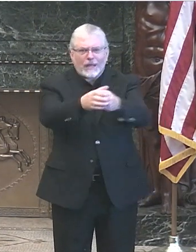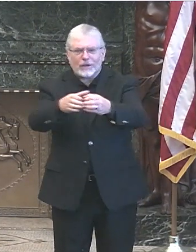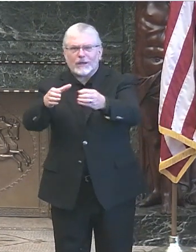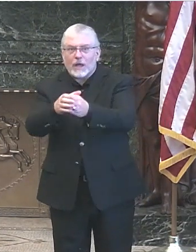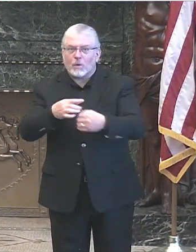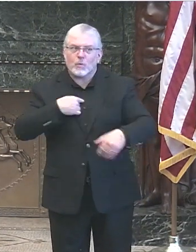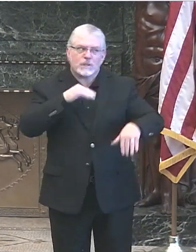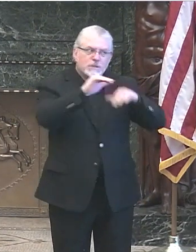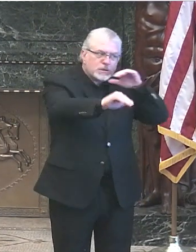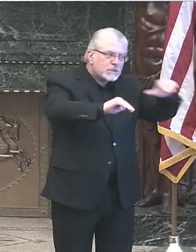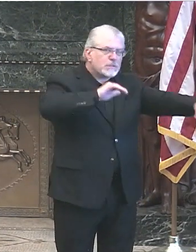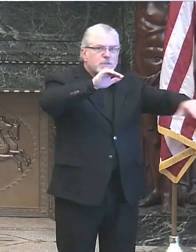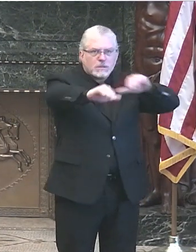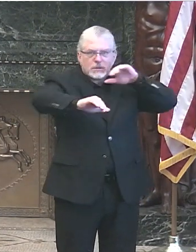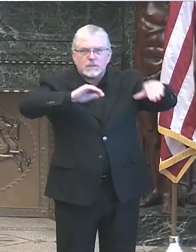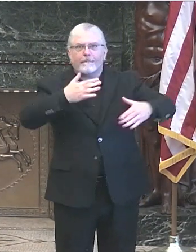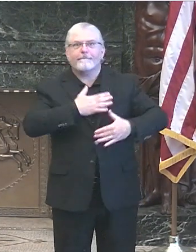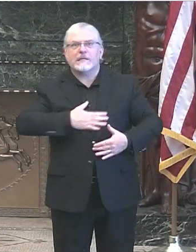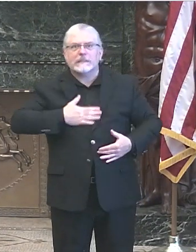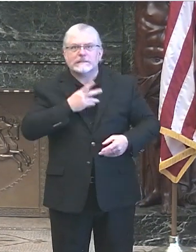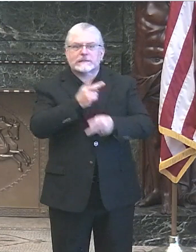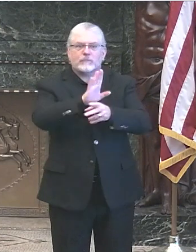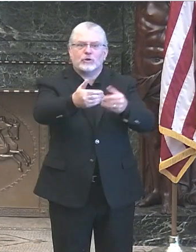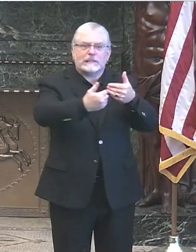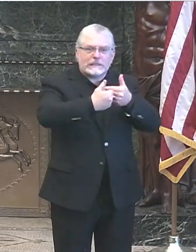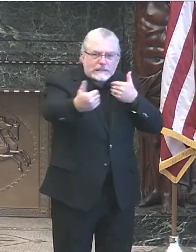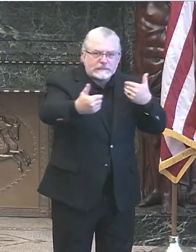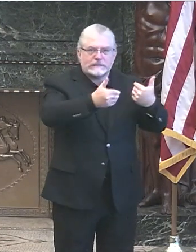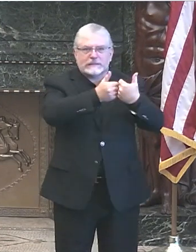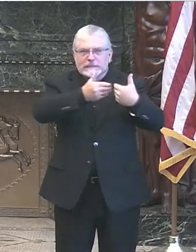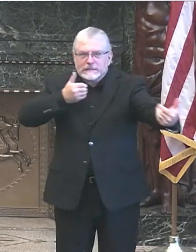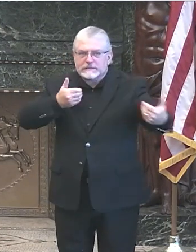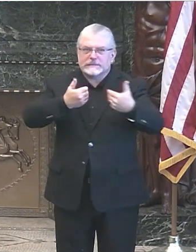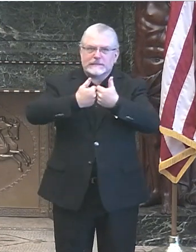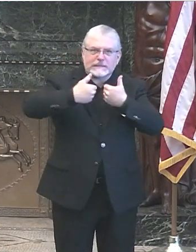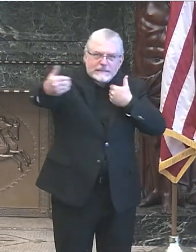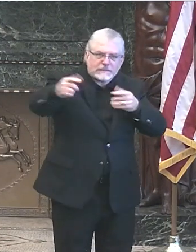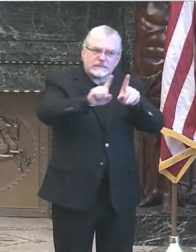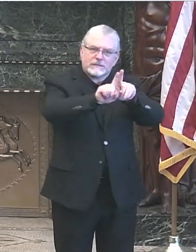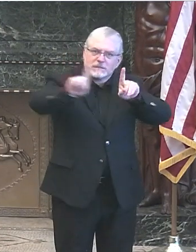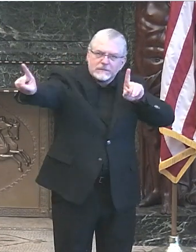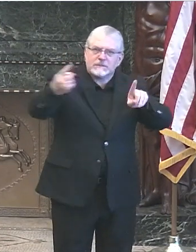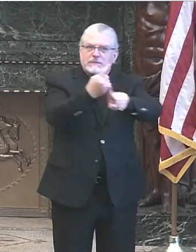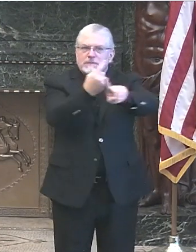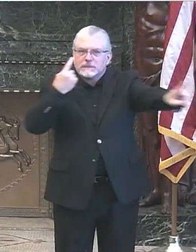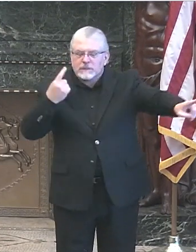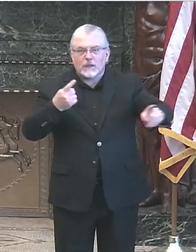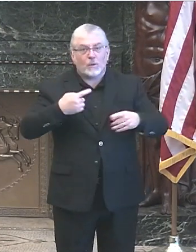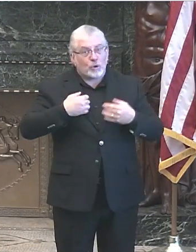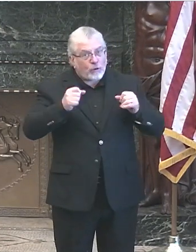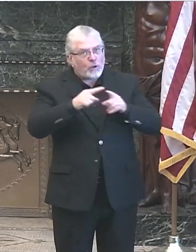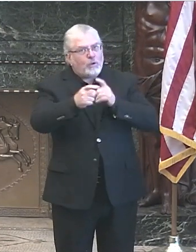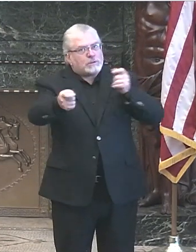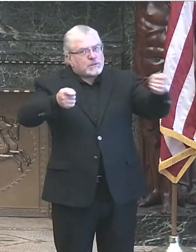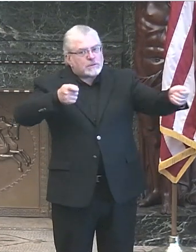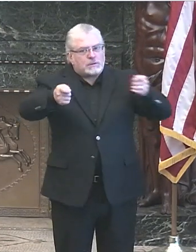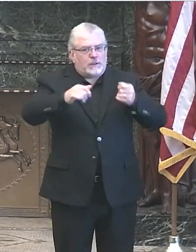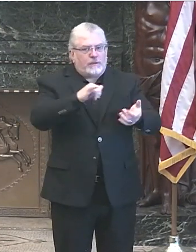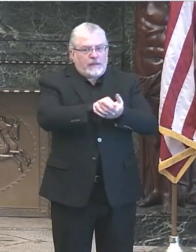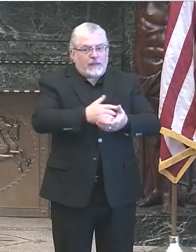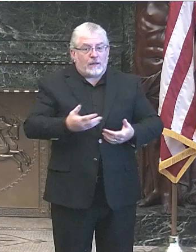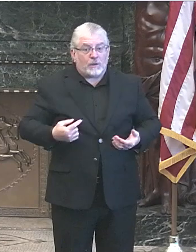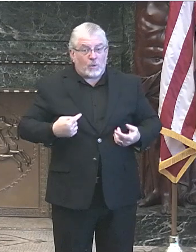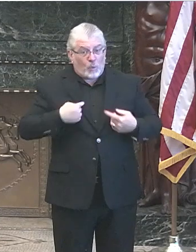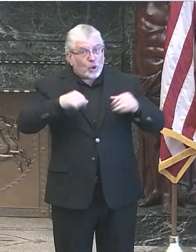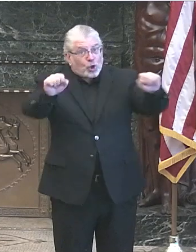get some time out of their imprisonment. But that's not off the table. And if it continues and